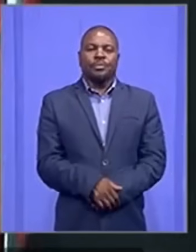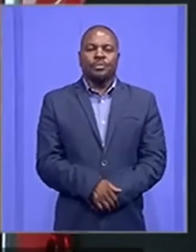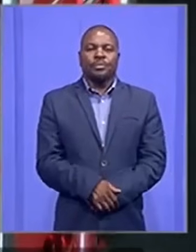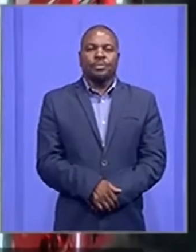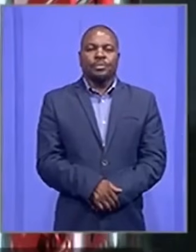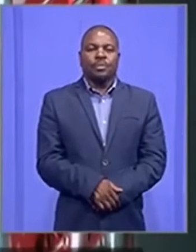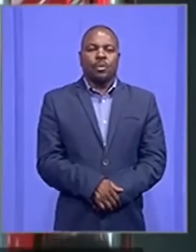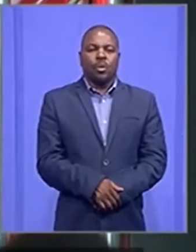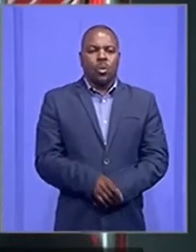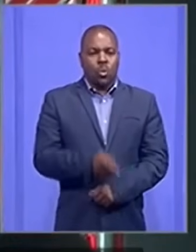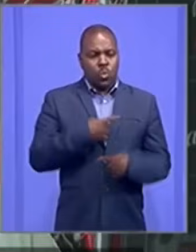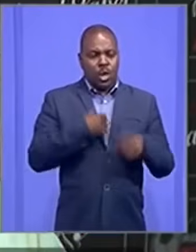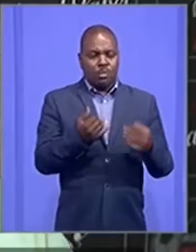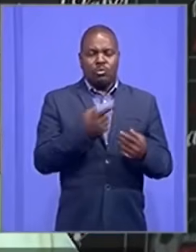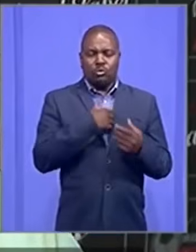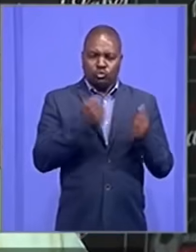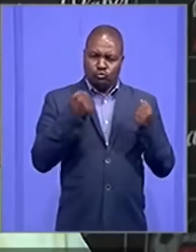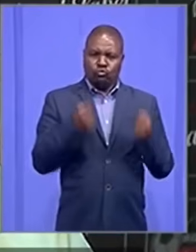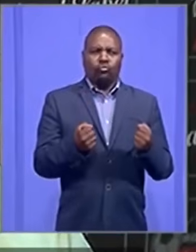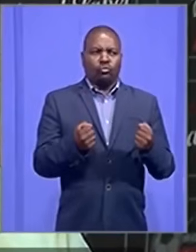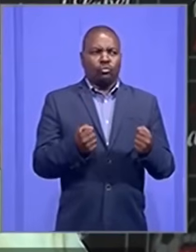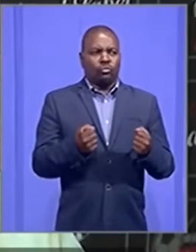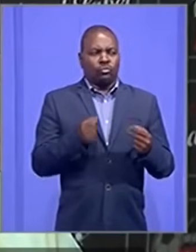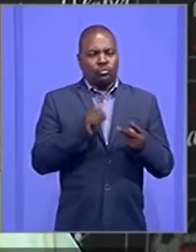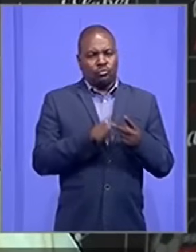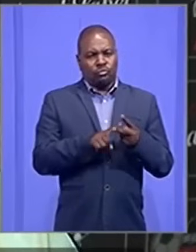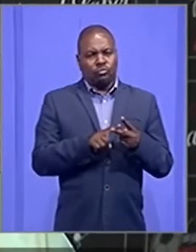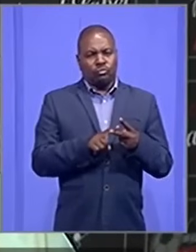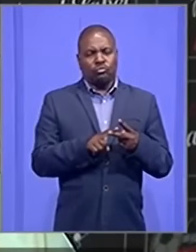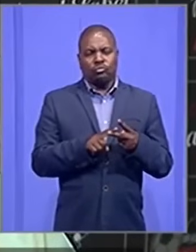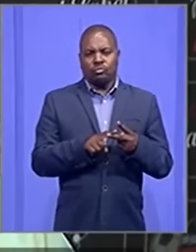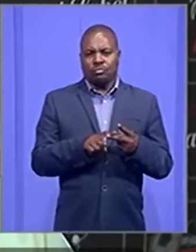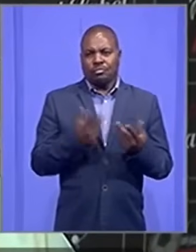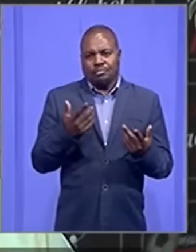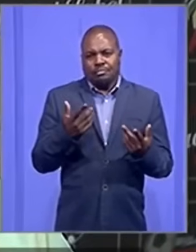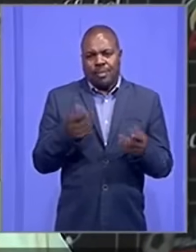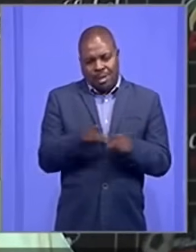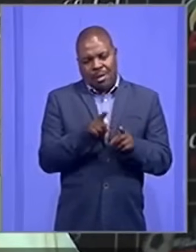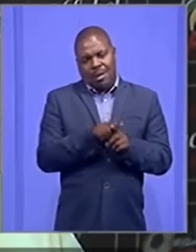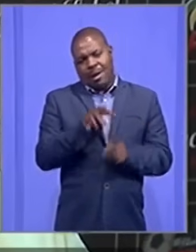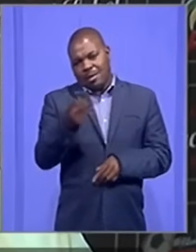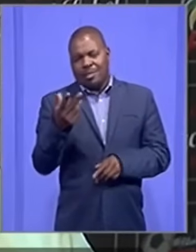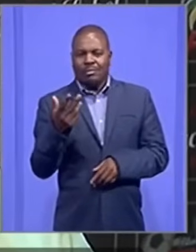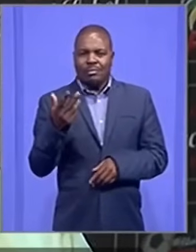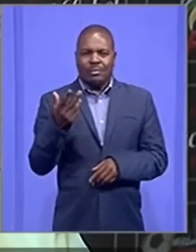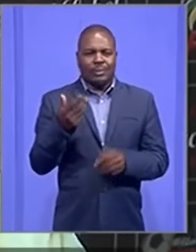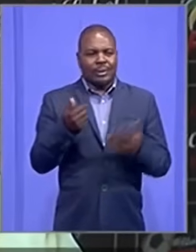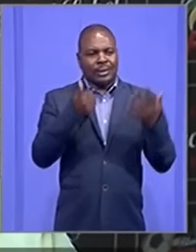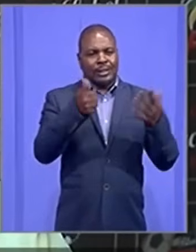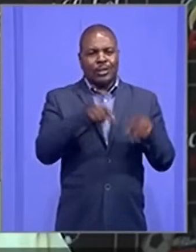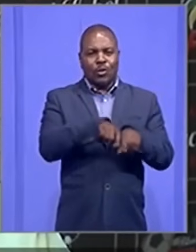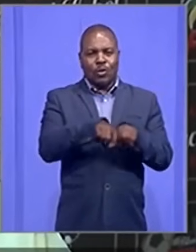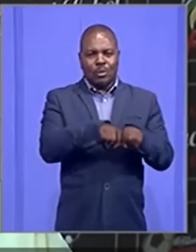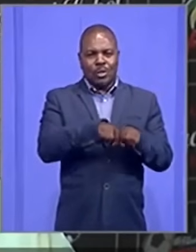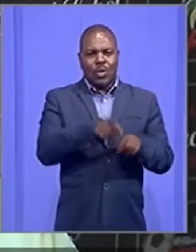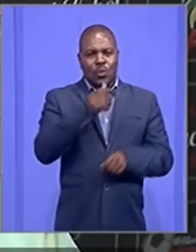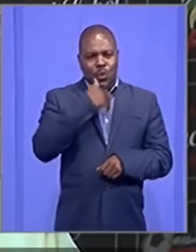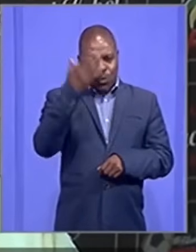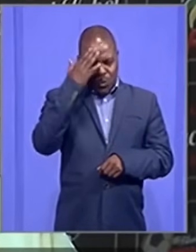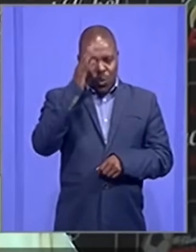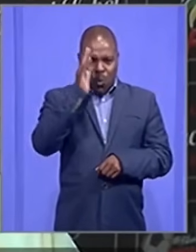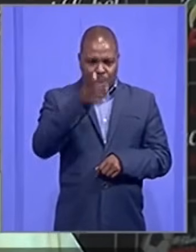2019-2020. We expect to be strong. We expect to take it as of course as another one of the 6 competitions we knew we would be